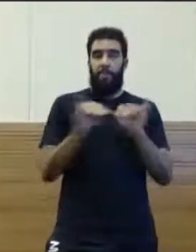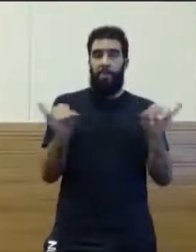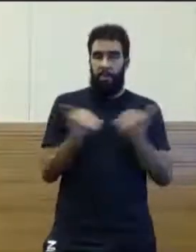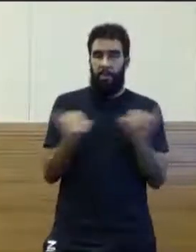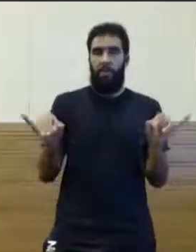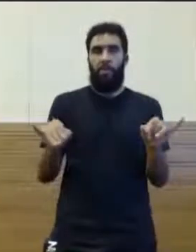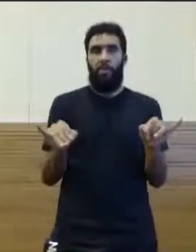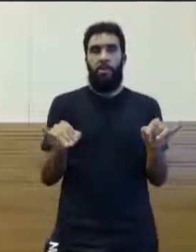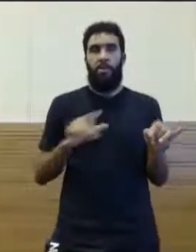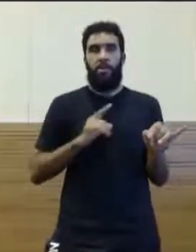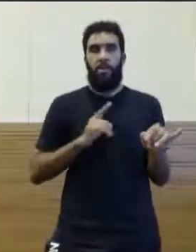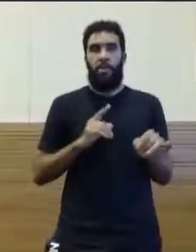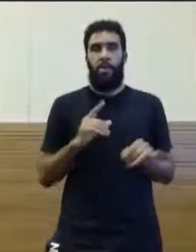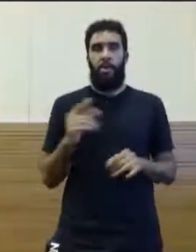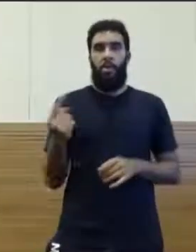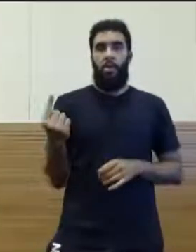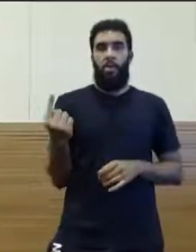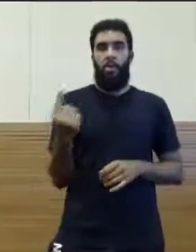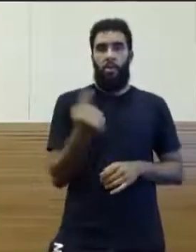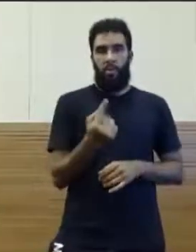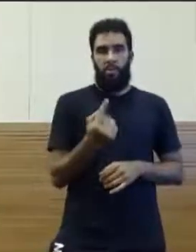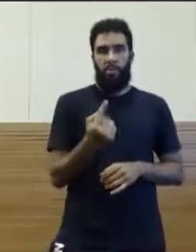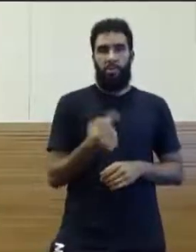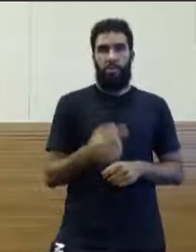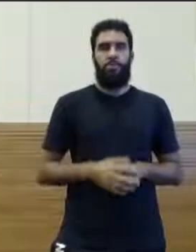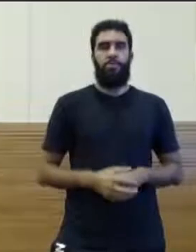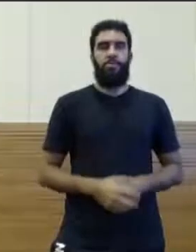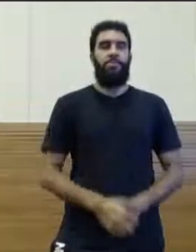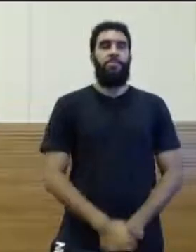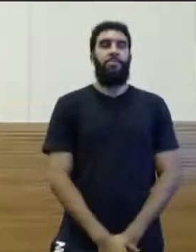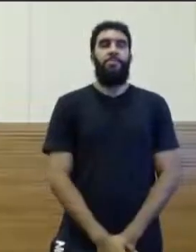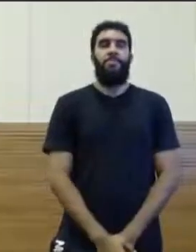The messages are divided.